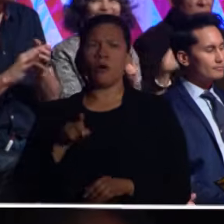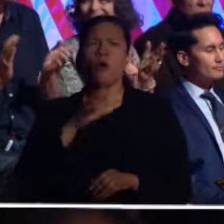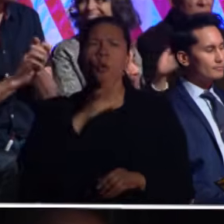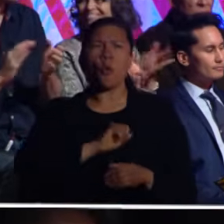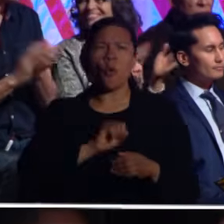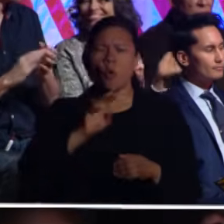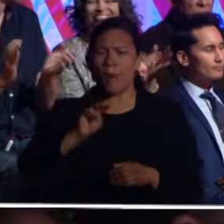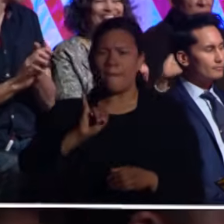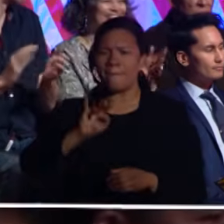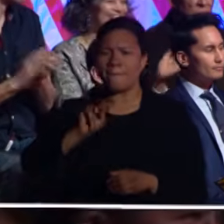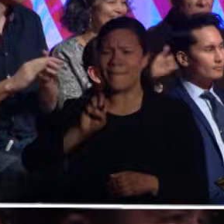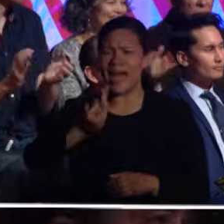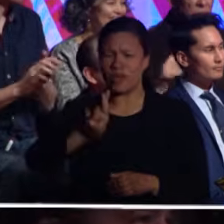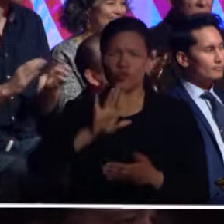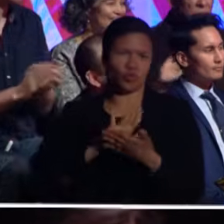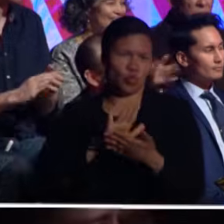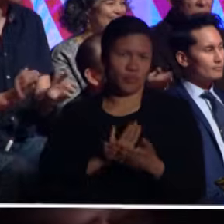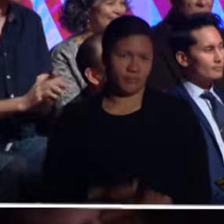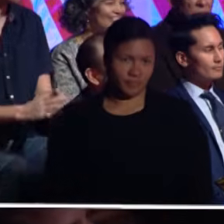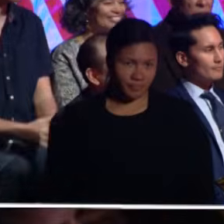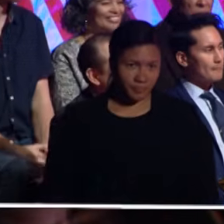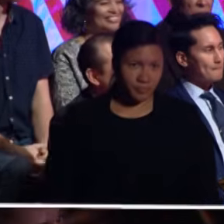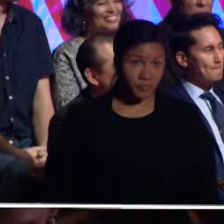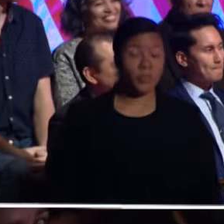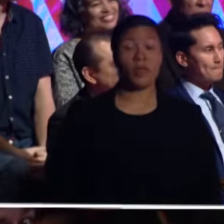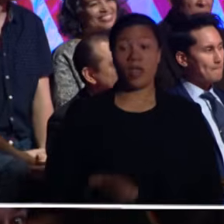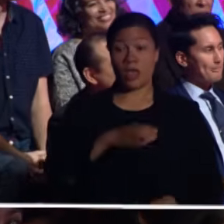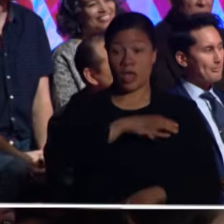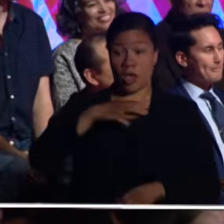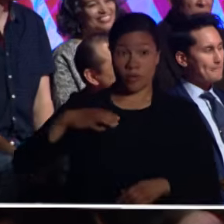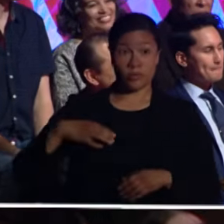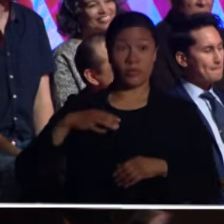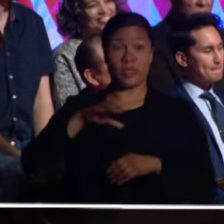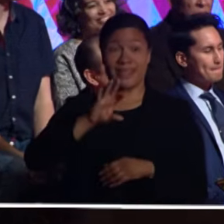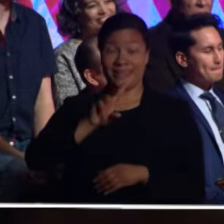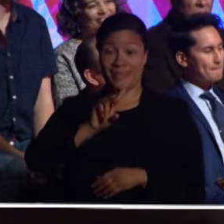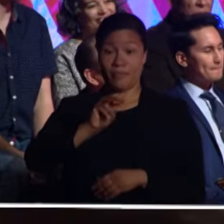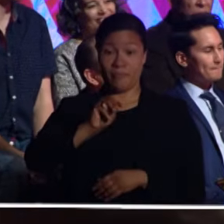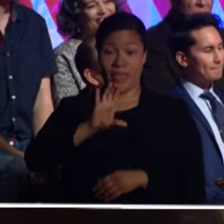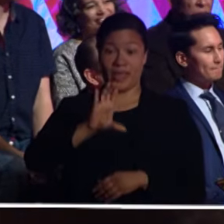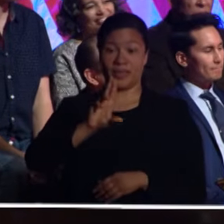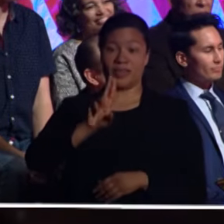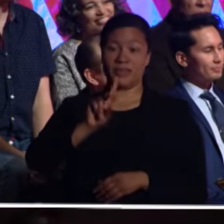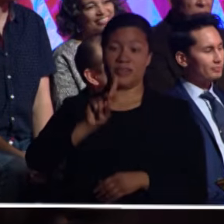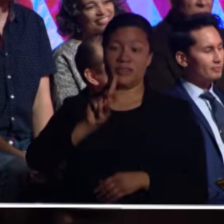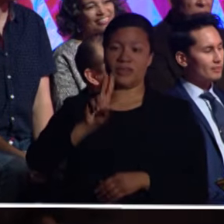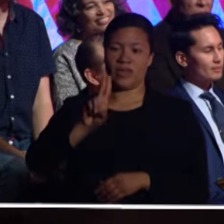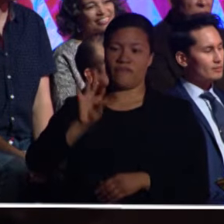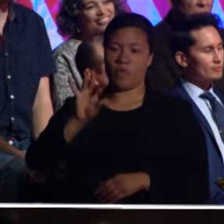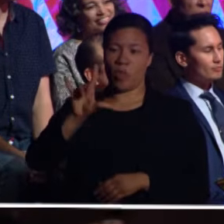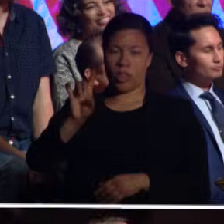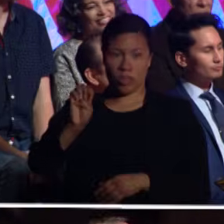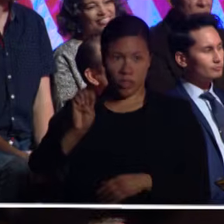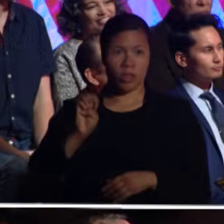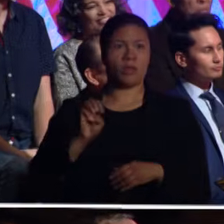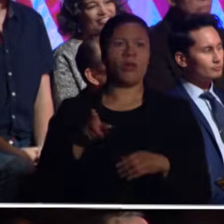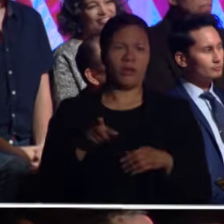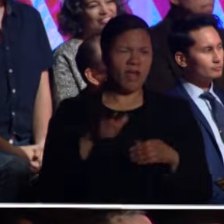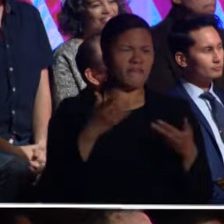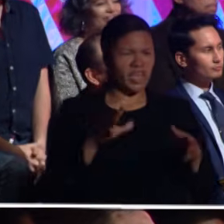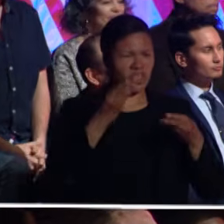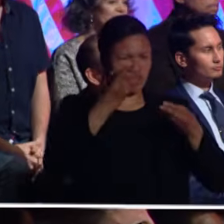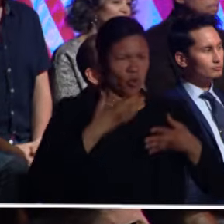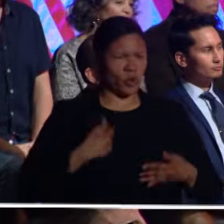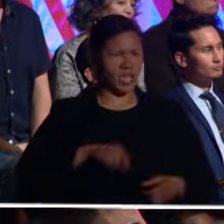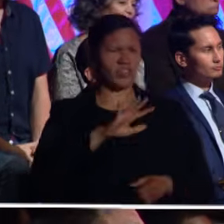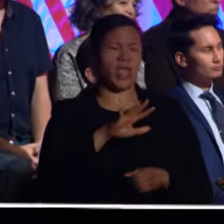And Kenyon McDuffie, we've heard loud and clear from communities in Ward 5, and we will be able to do